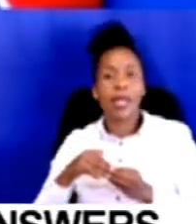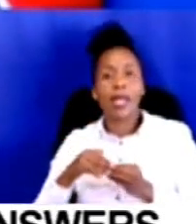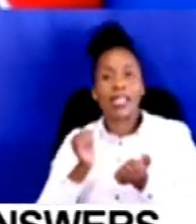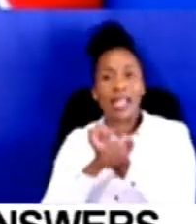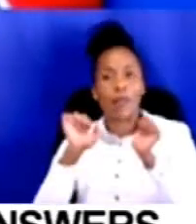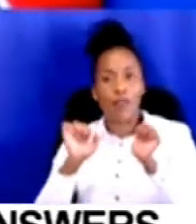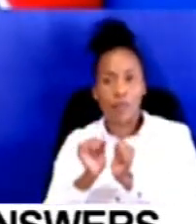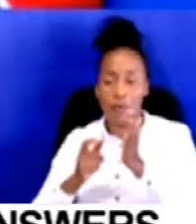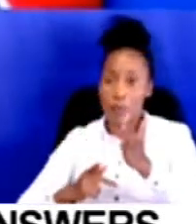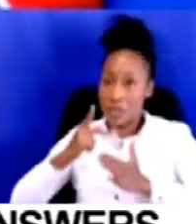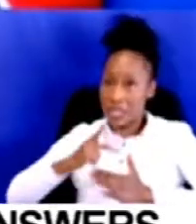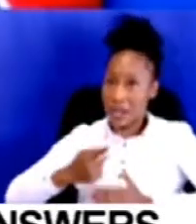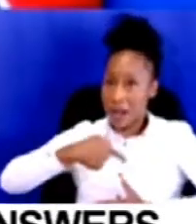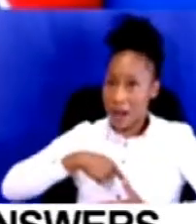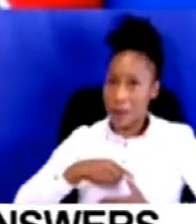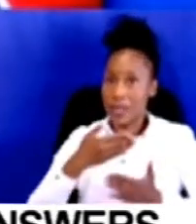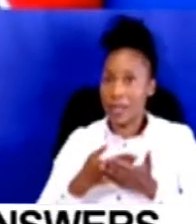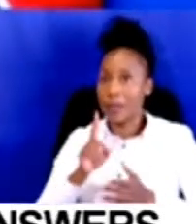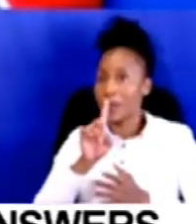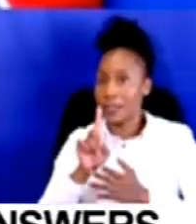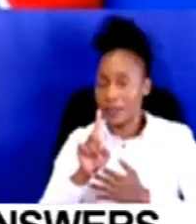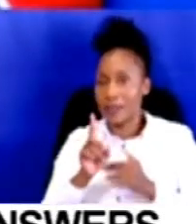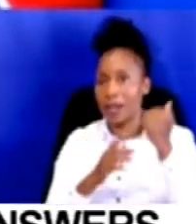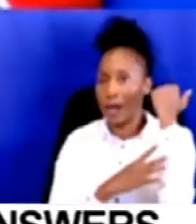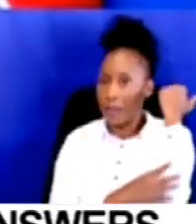our democratic project is poverty.